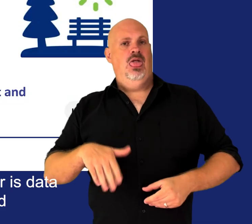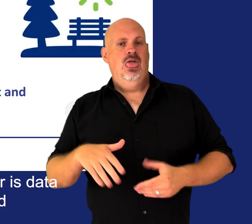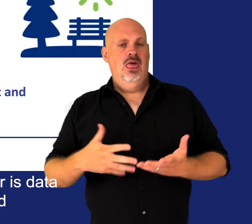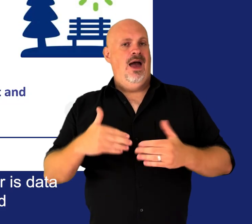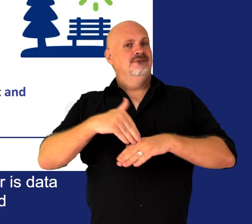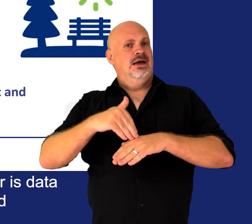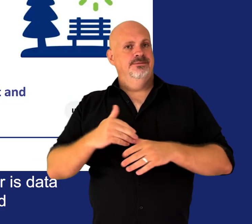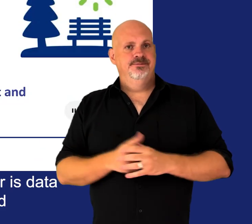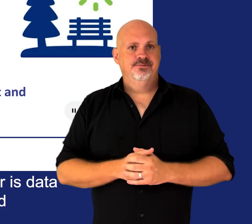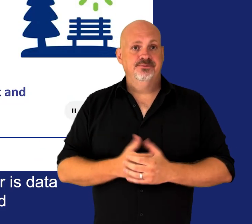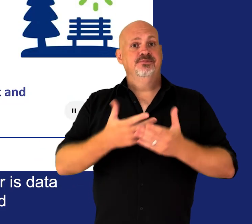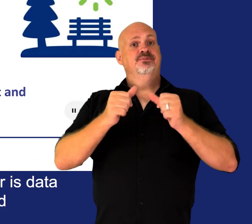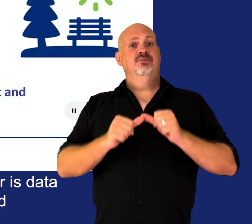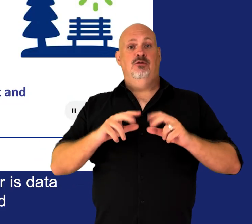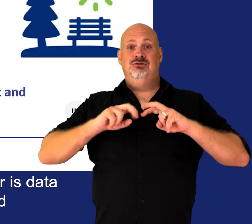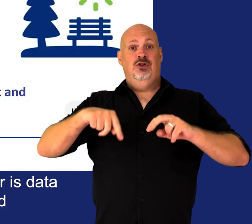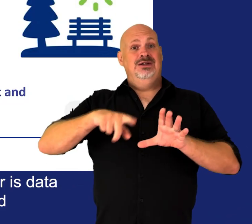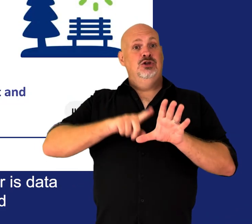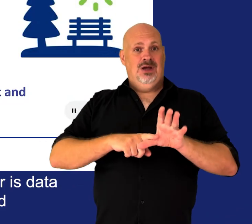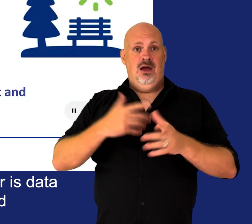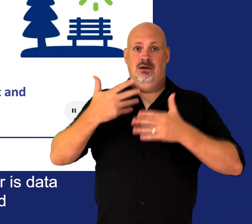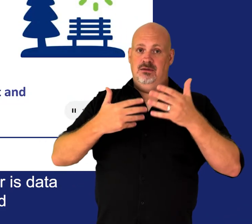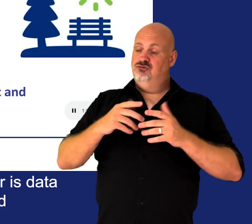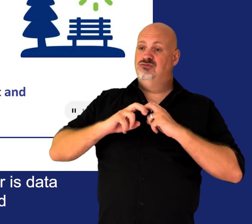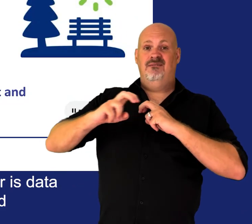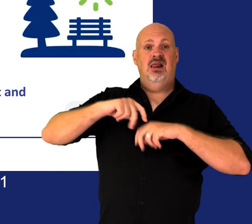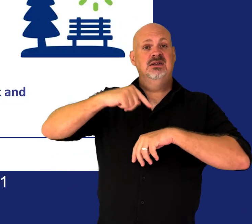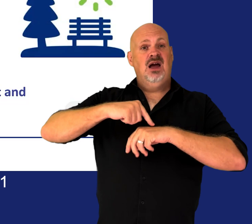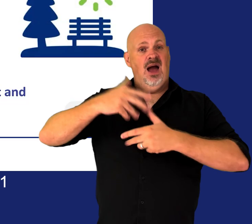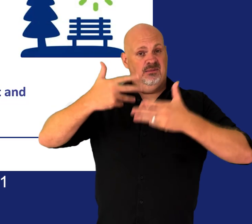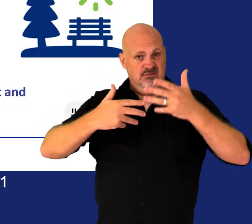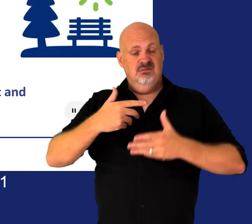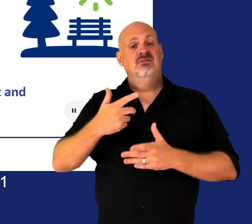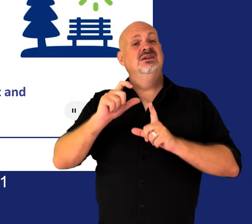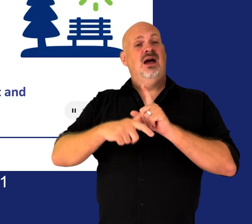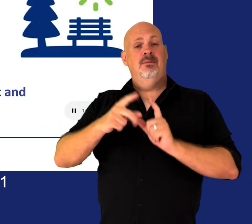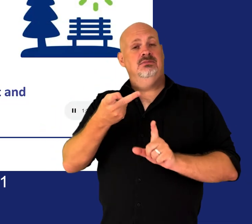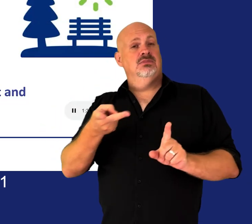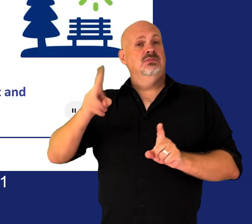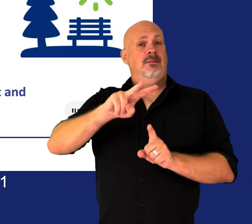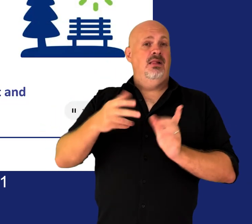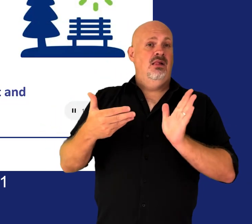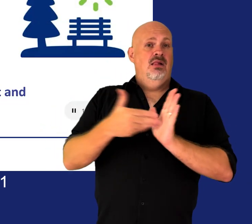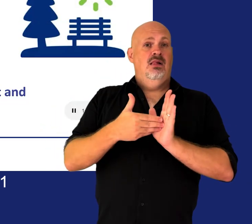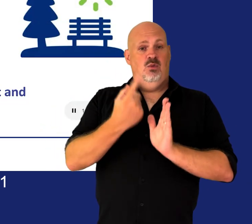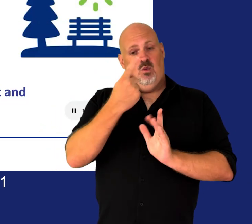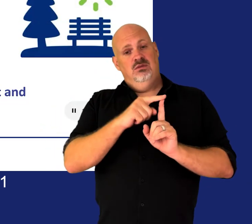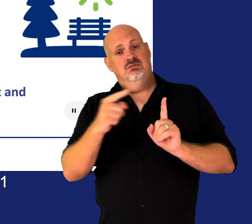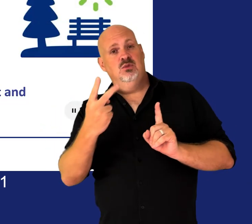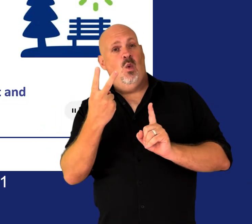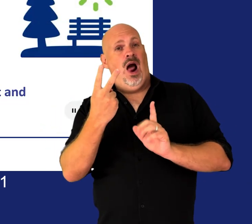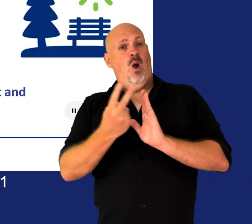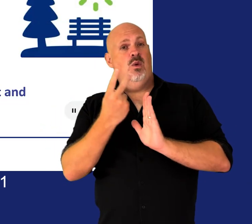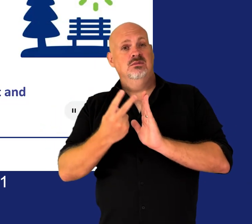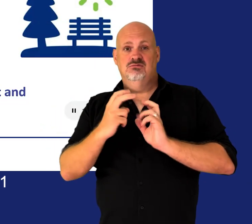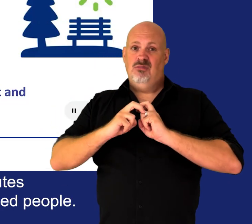new to the research this year is data on travel timing that shows disabled people are twice as likely to spend 1 to 2 hours